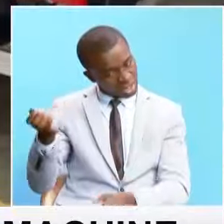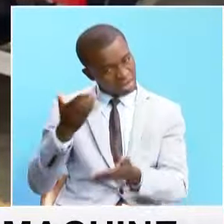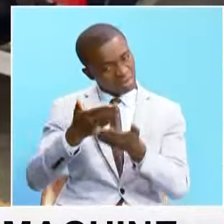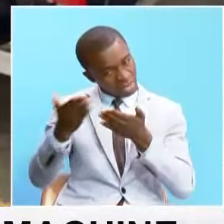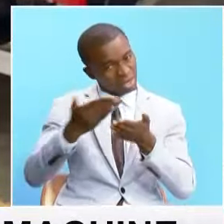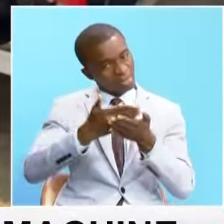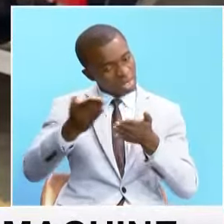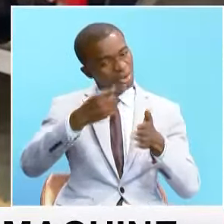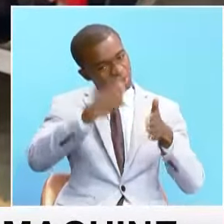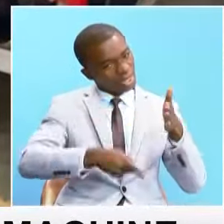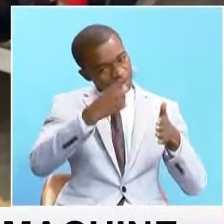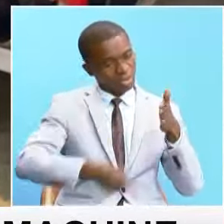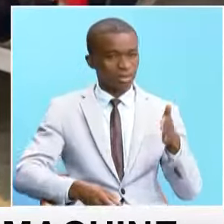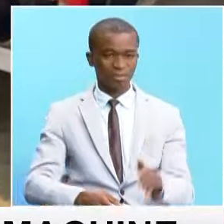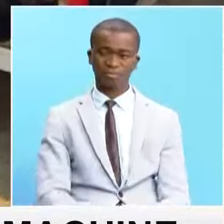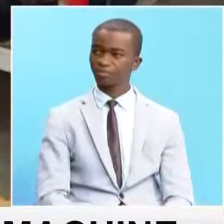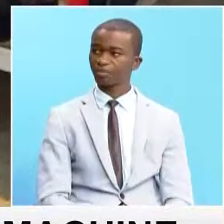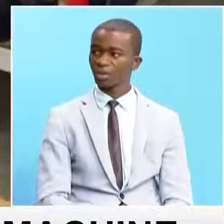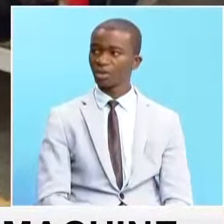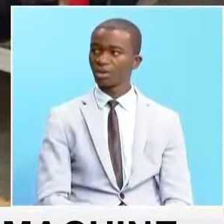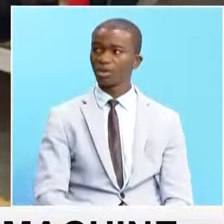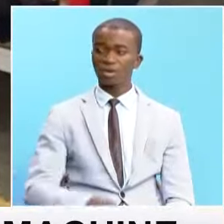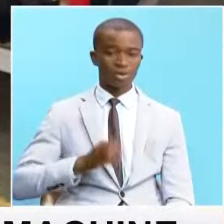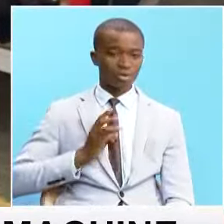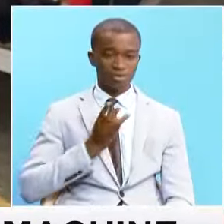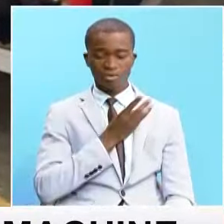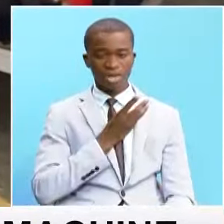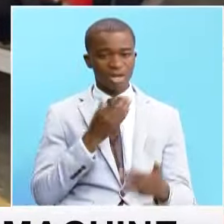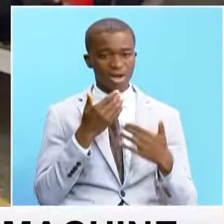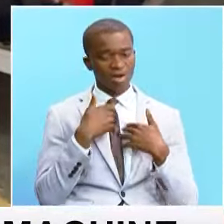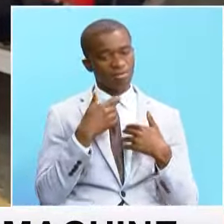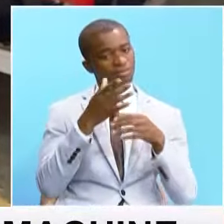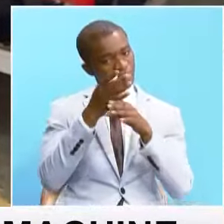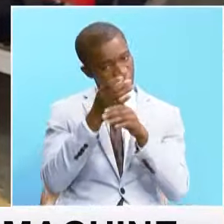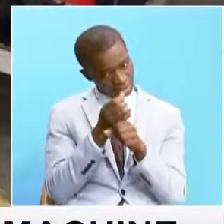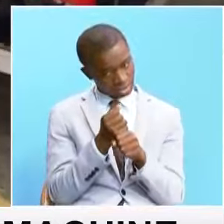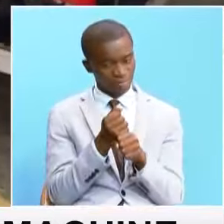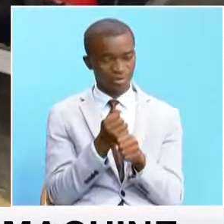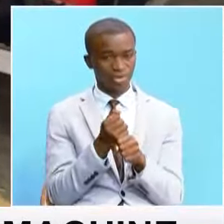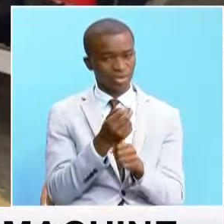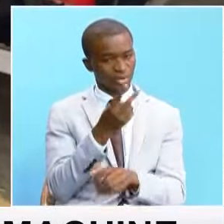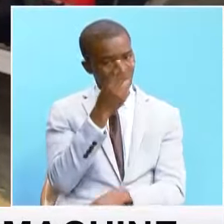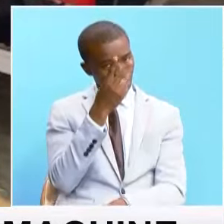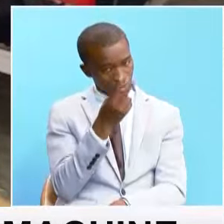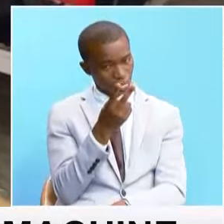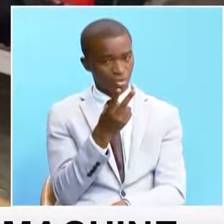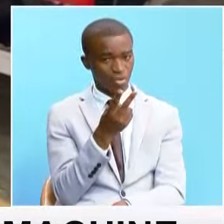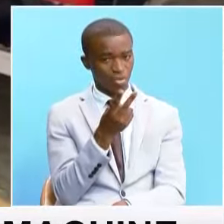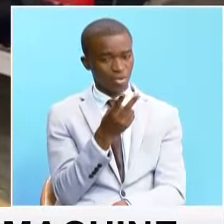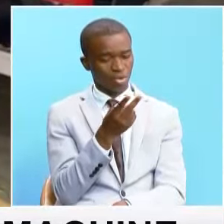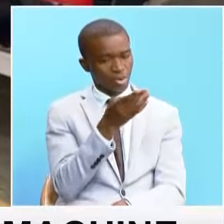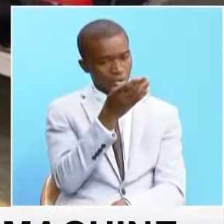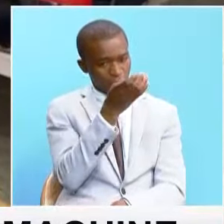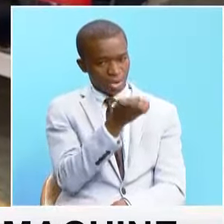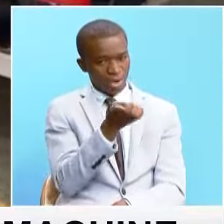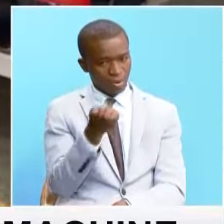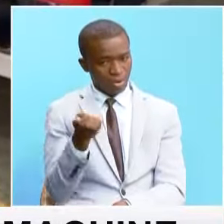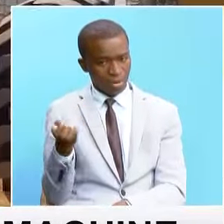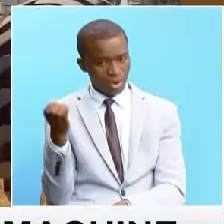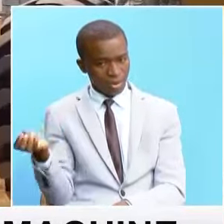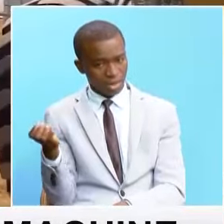authority has received 2 graders, one for Mansa Central and one for Bahati constituencies. Also in receipt is a